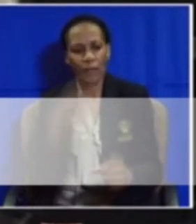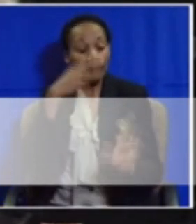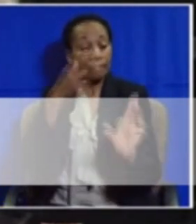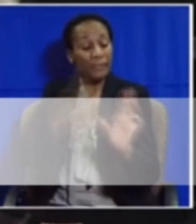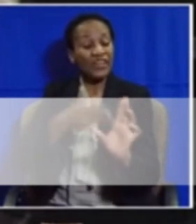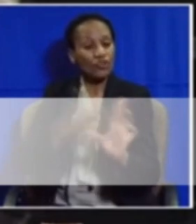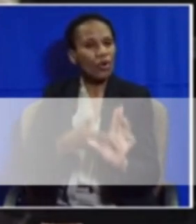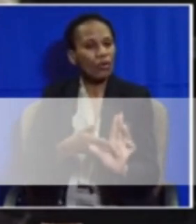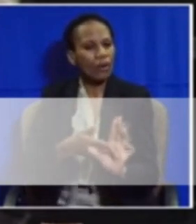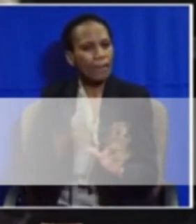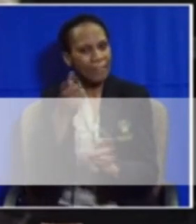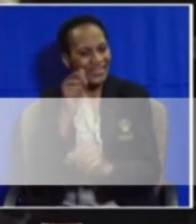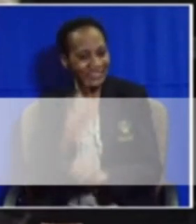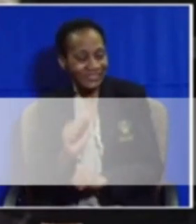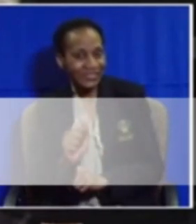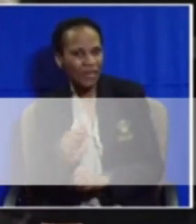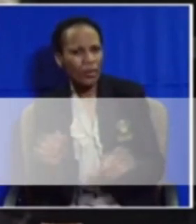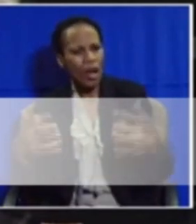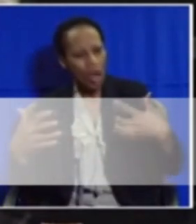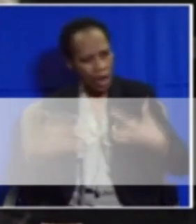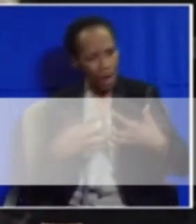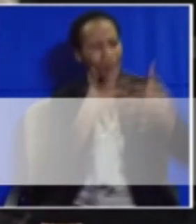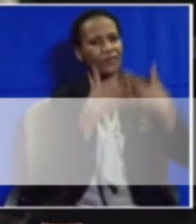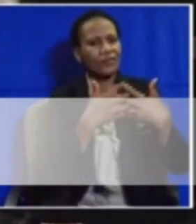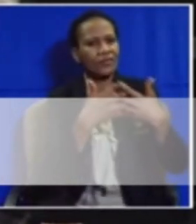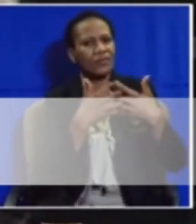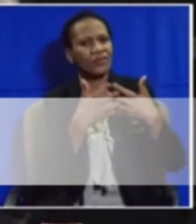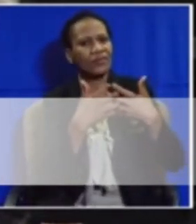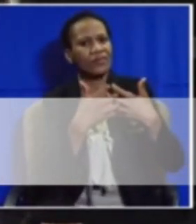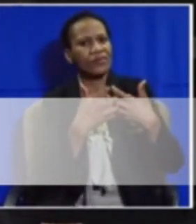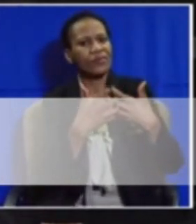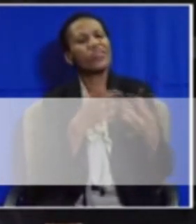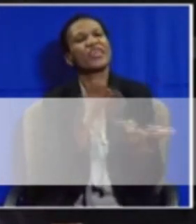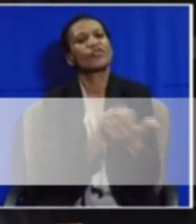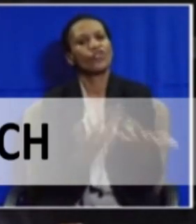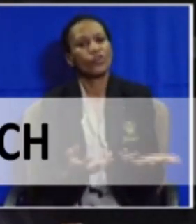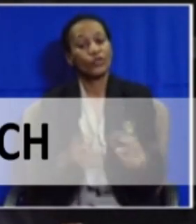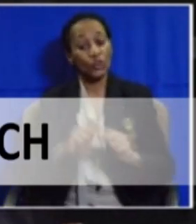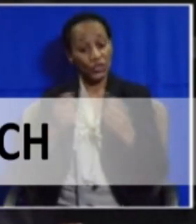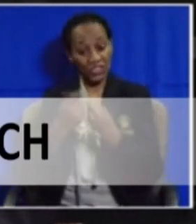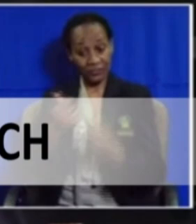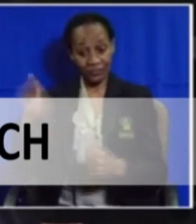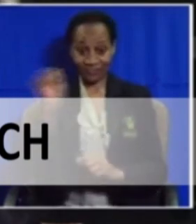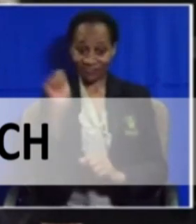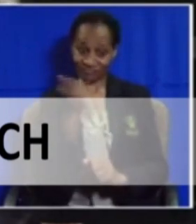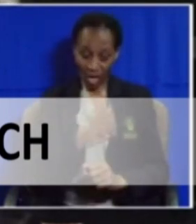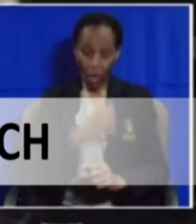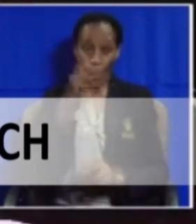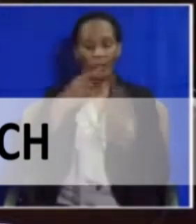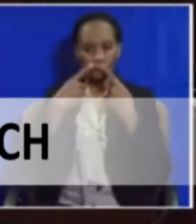economy. So our teams will make this and will make the announcement in due course.